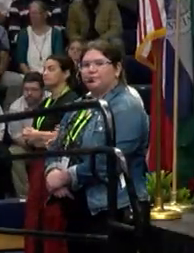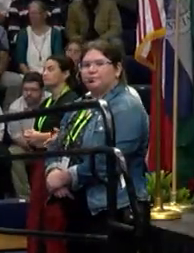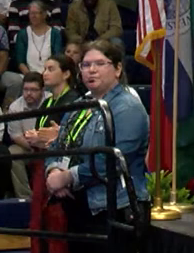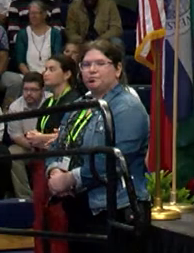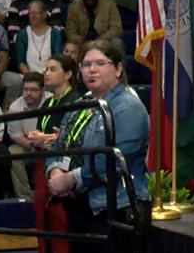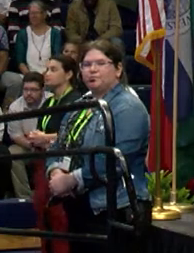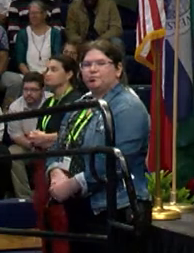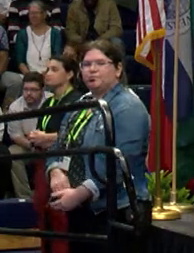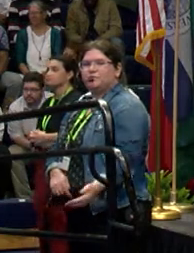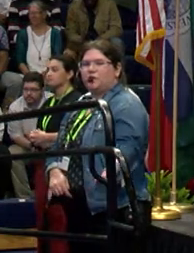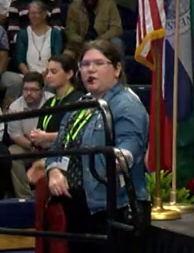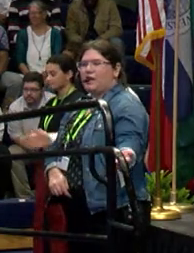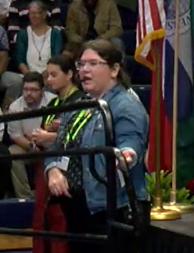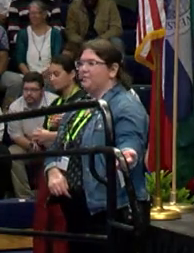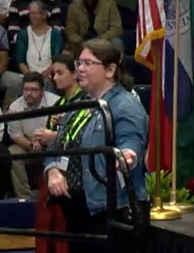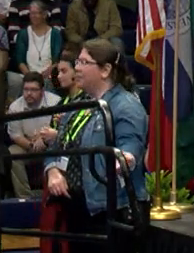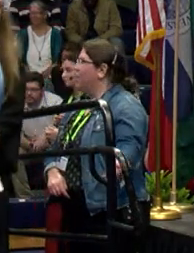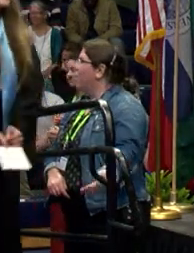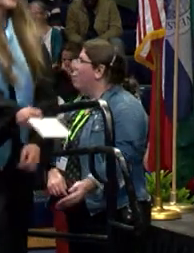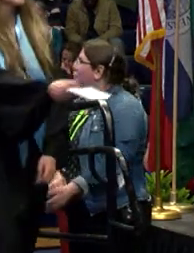Katie Marie Shorman.